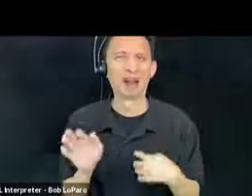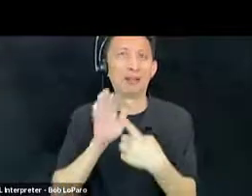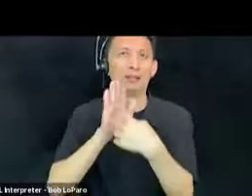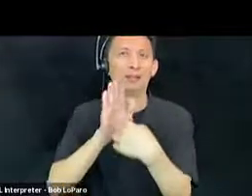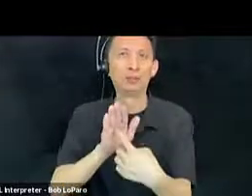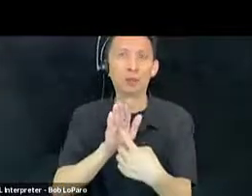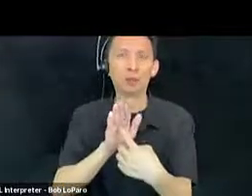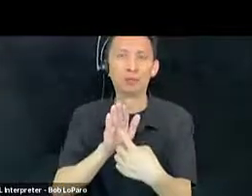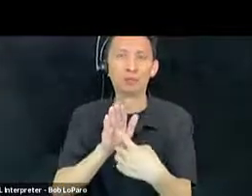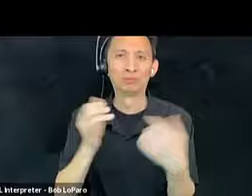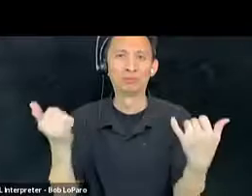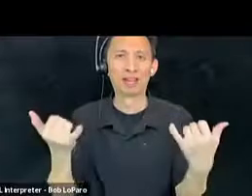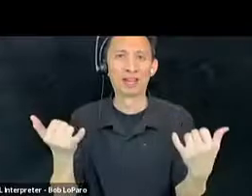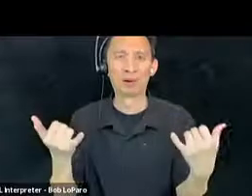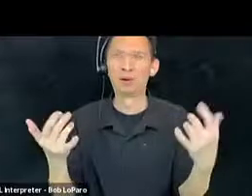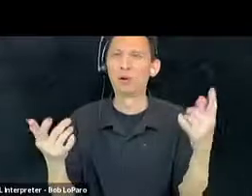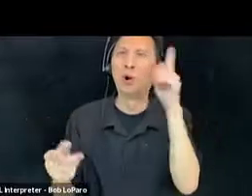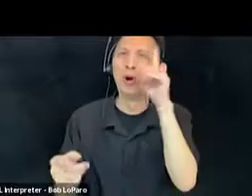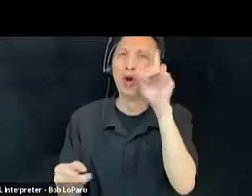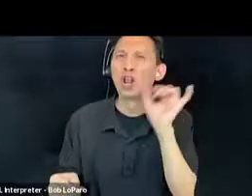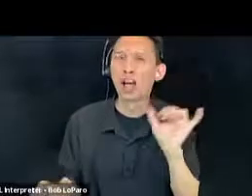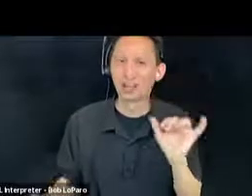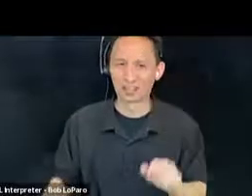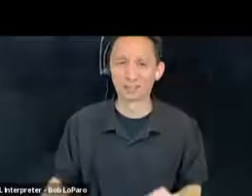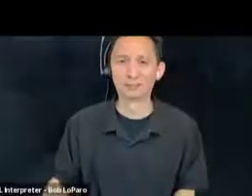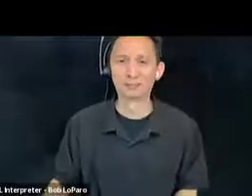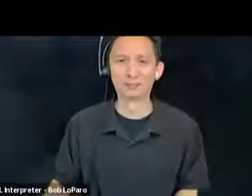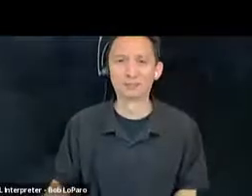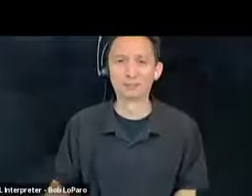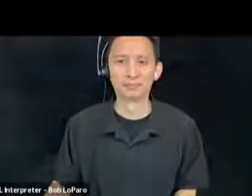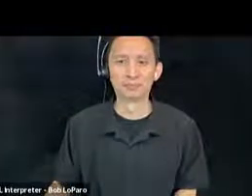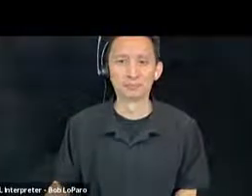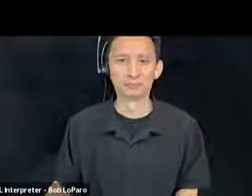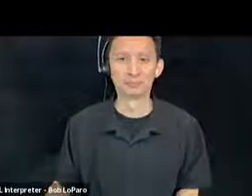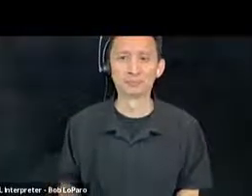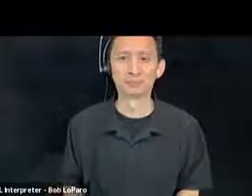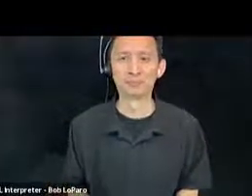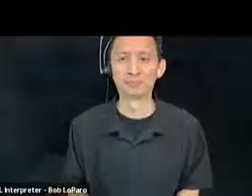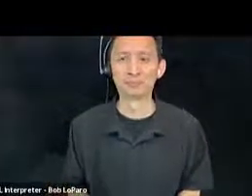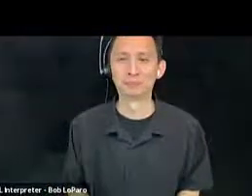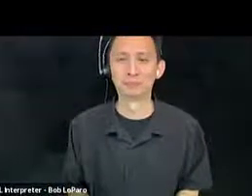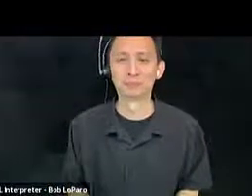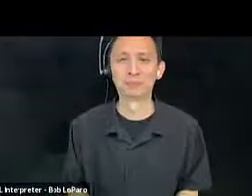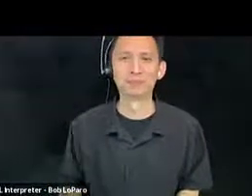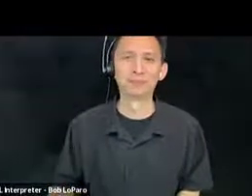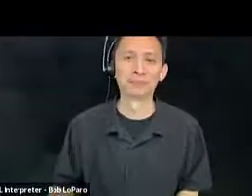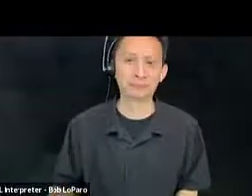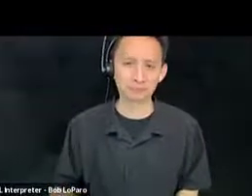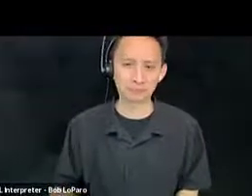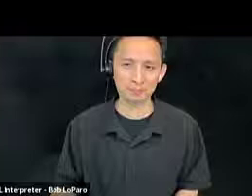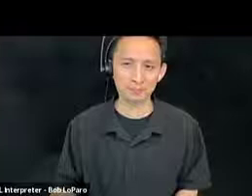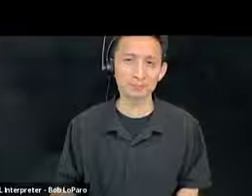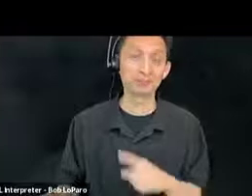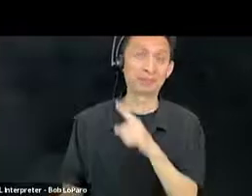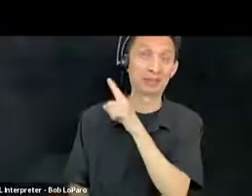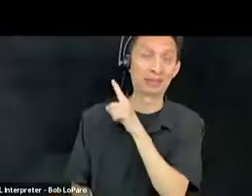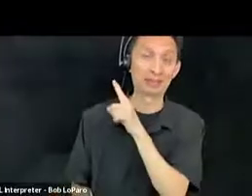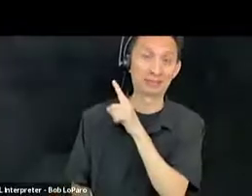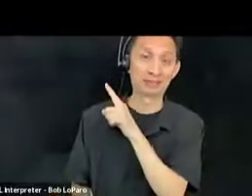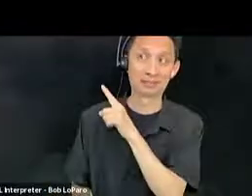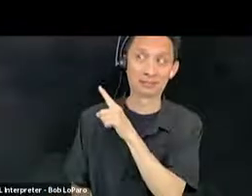see just different ways that people have implemented. So this is a stationary system. It's a box calendar system.